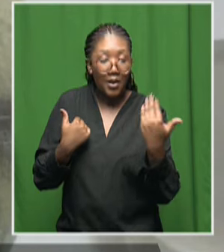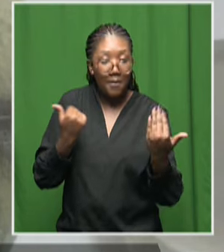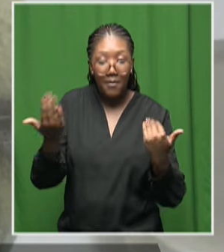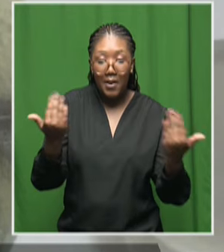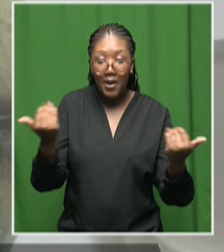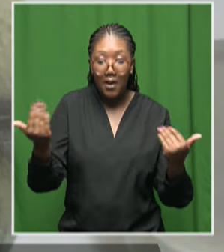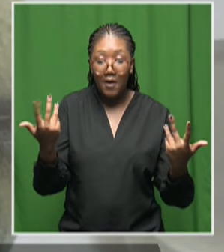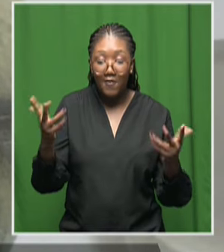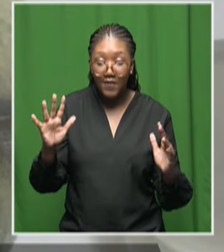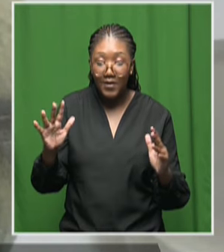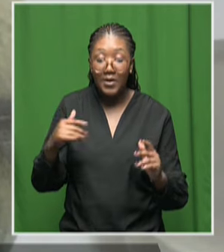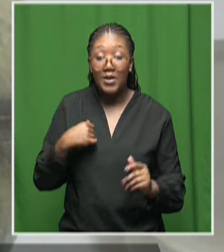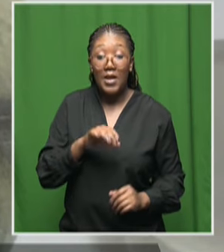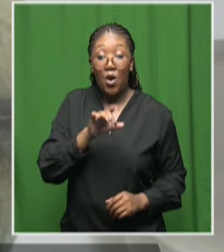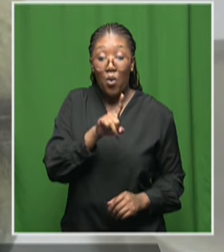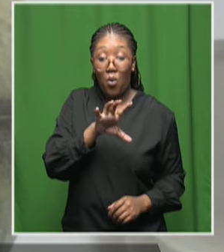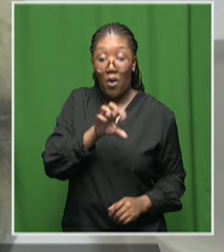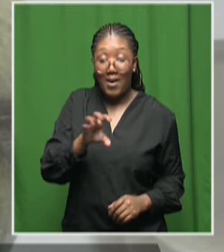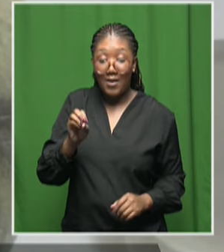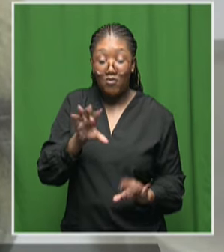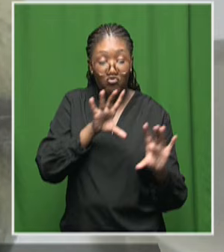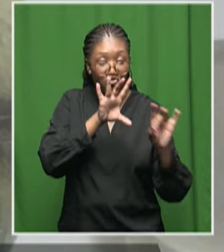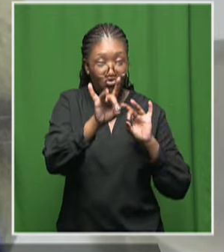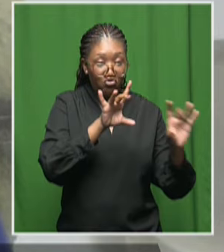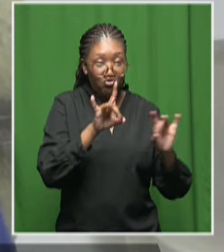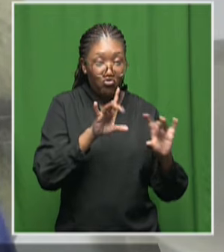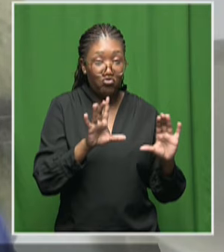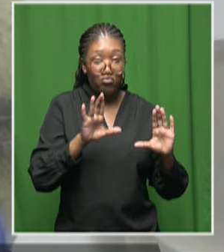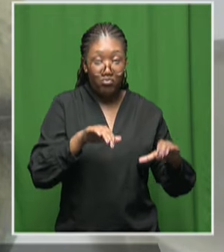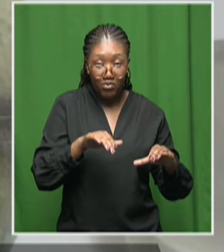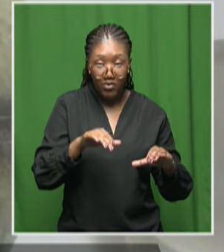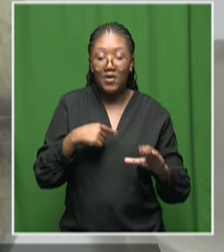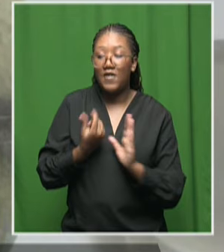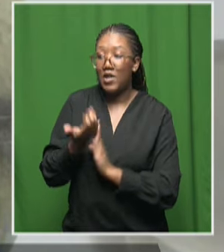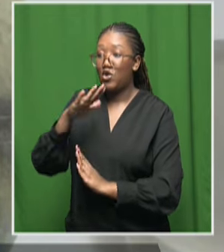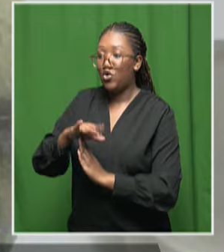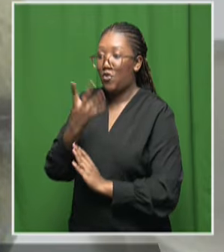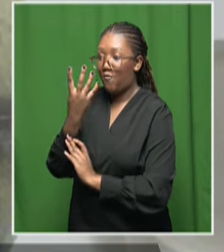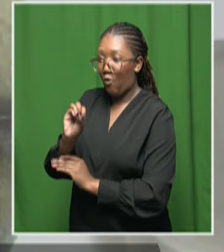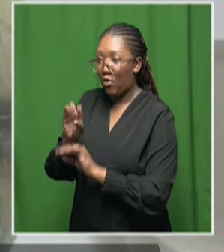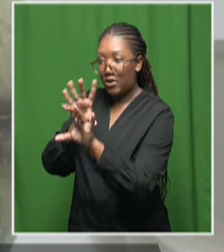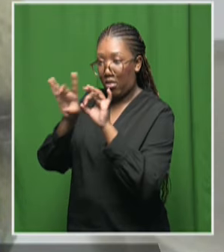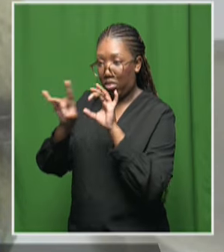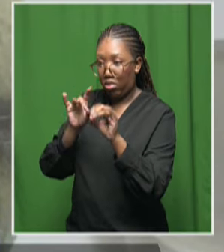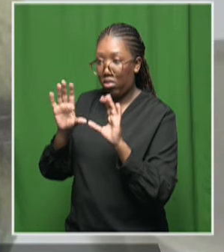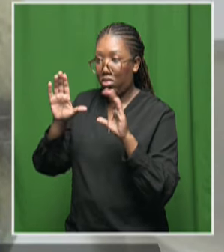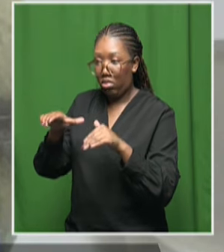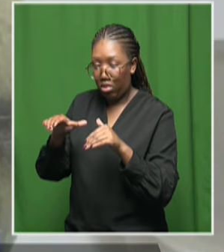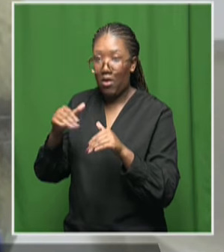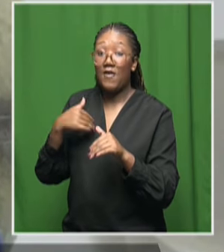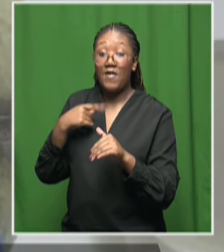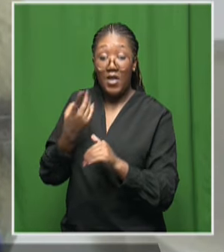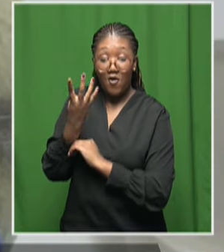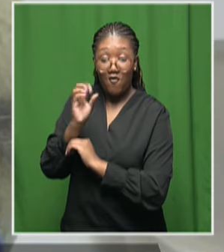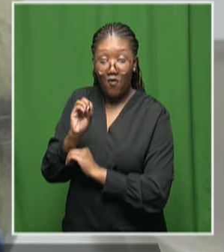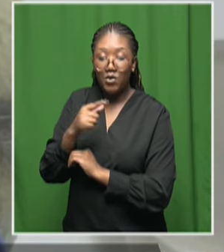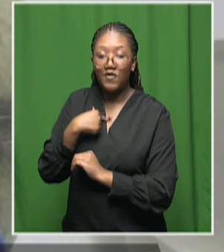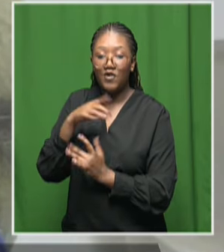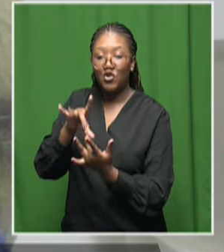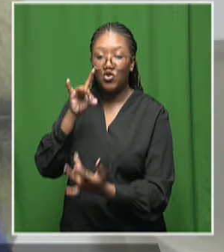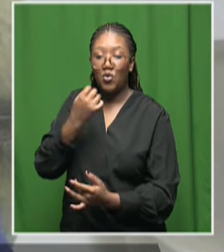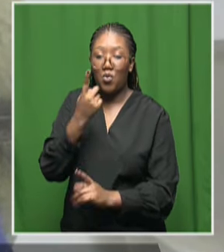best, and then from the 100, the top 40, and then the winners. And then it's the top 40 deemed best portraits